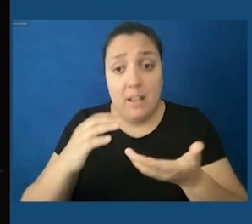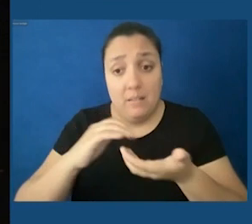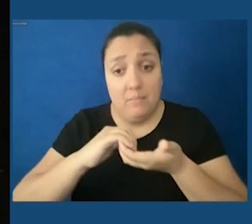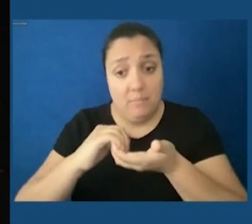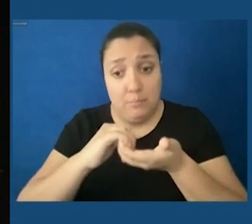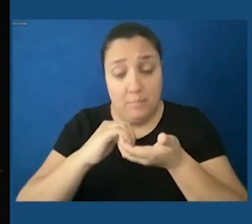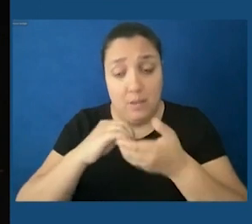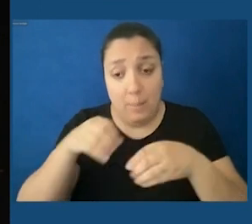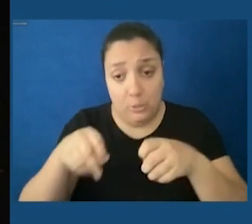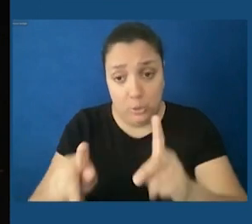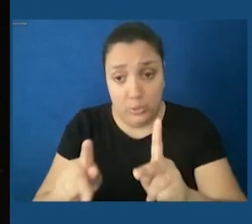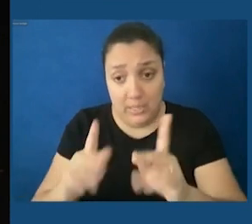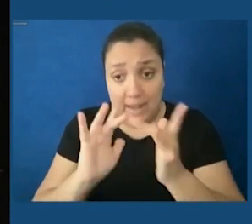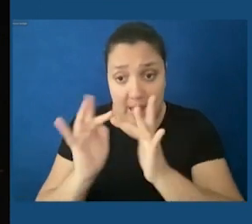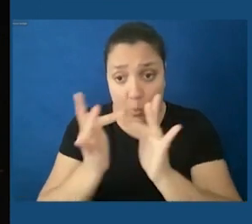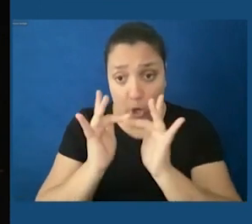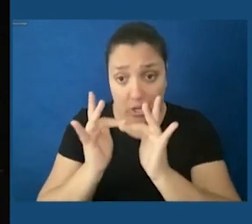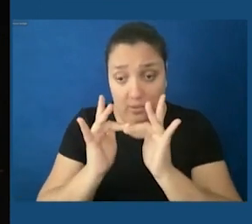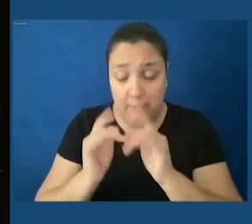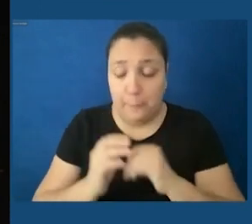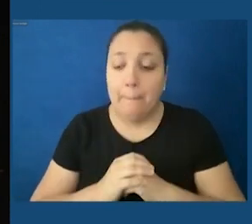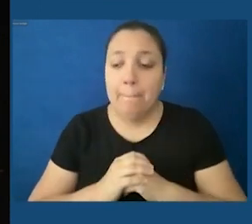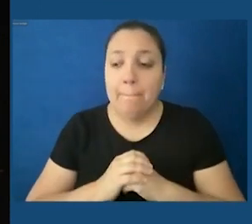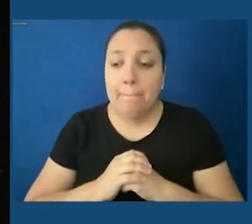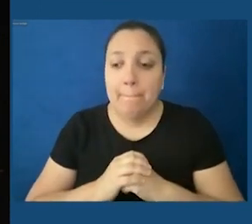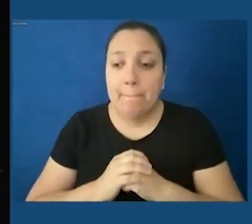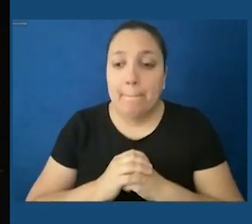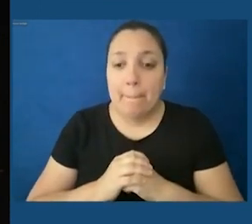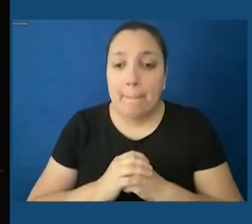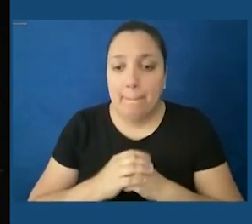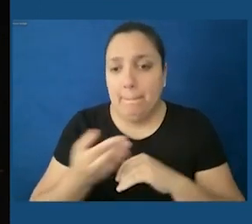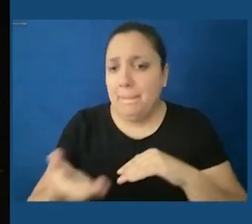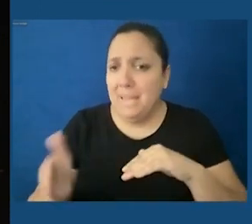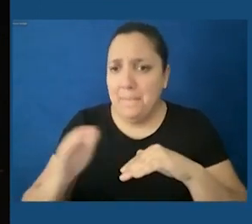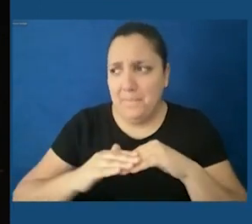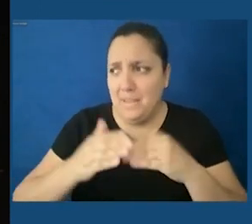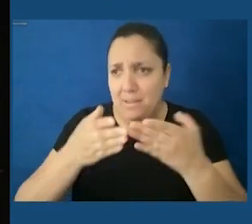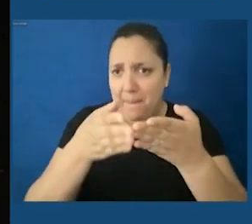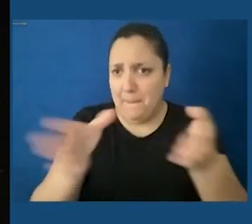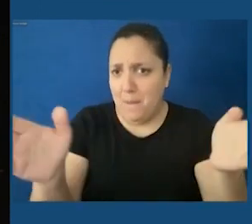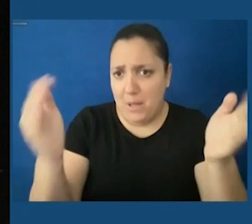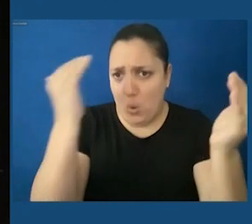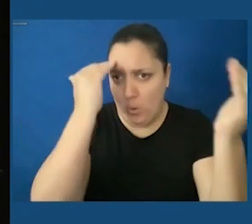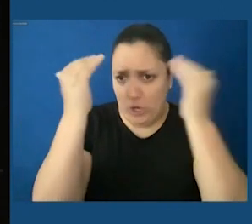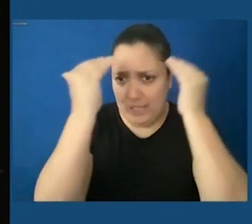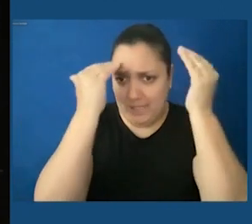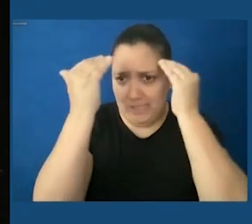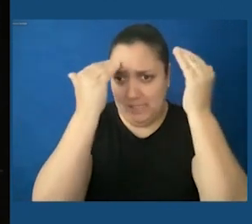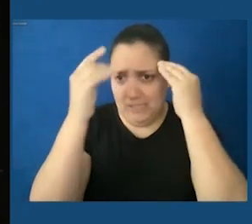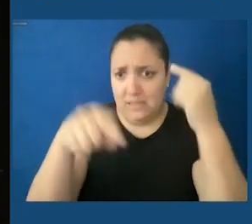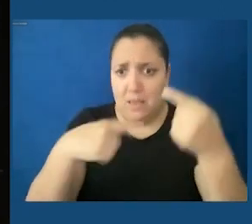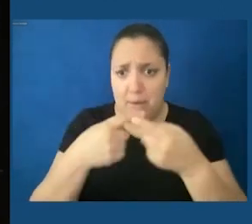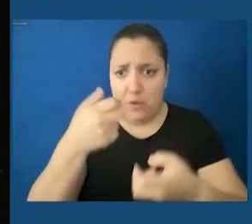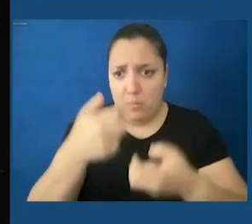work and increase public awareness about the problem that we're facing.